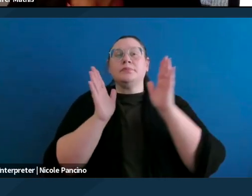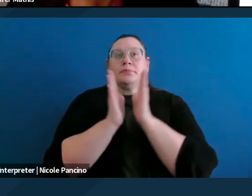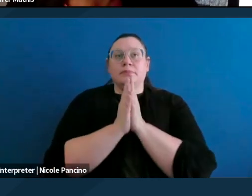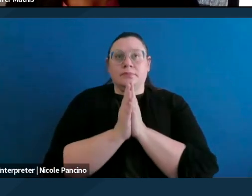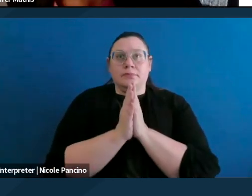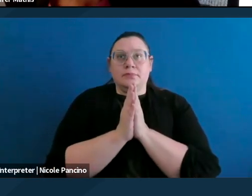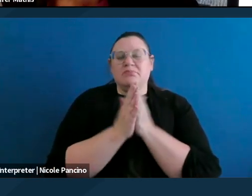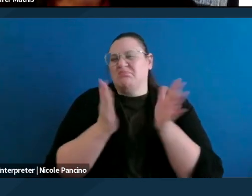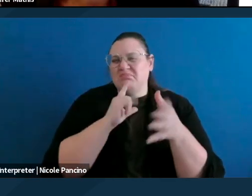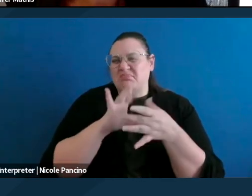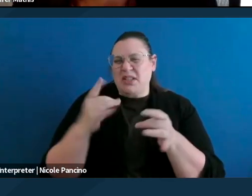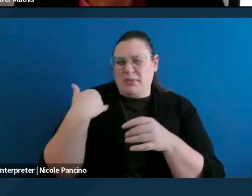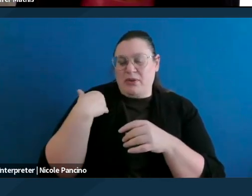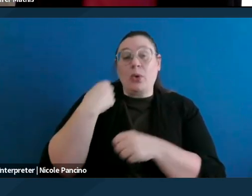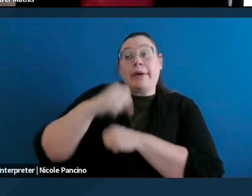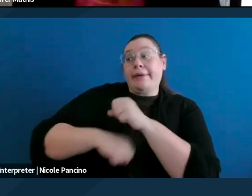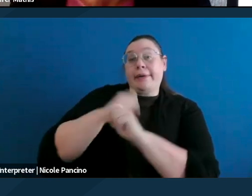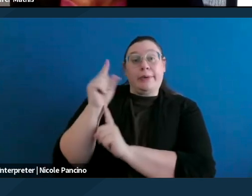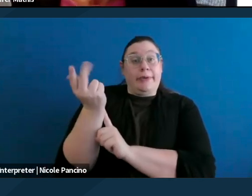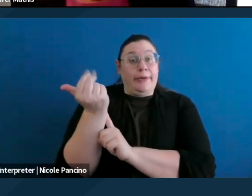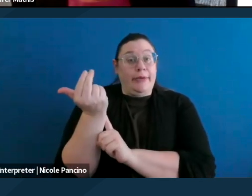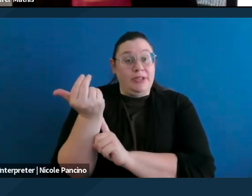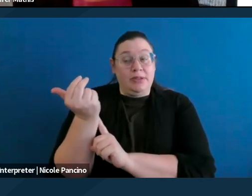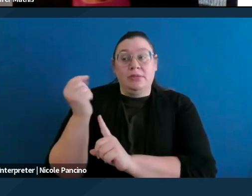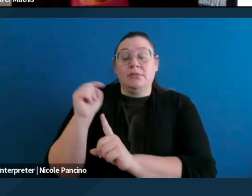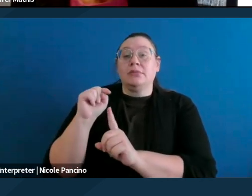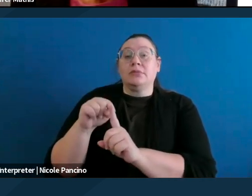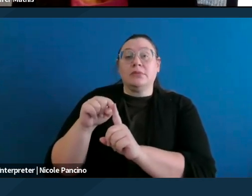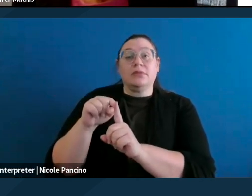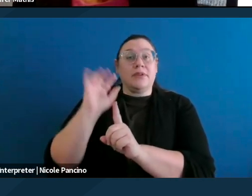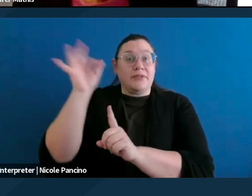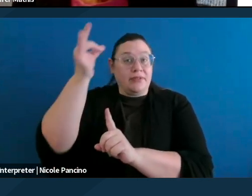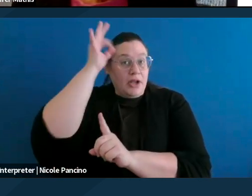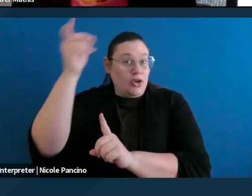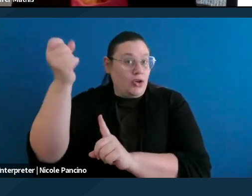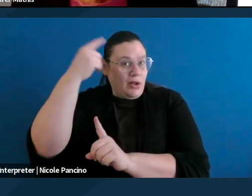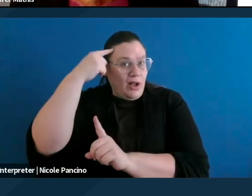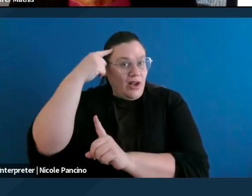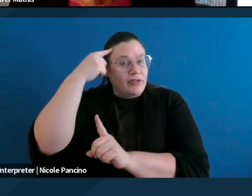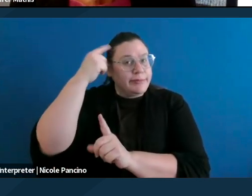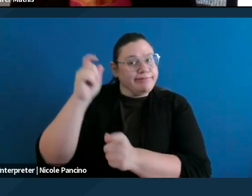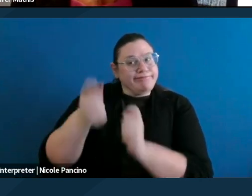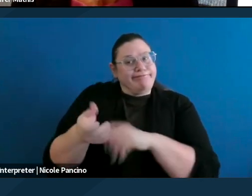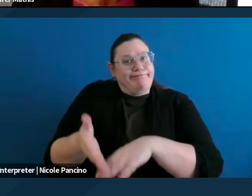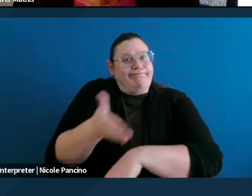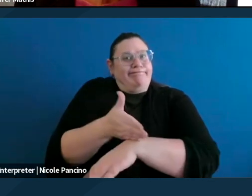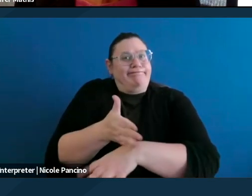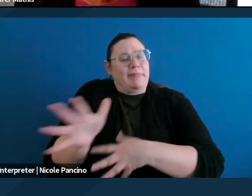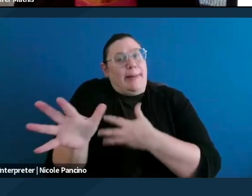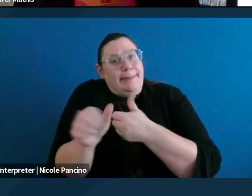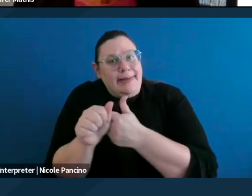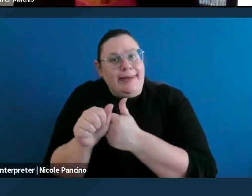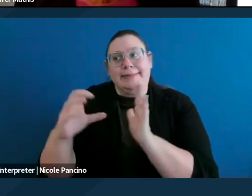as I mentioned, in 2013, the federal government updated its Section